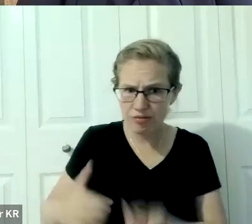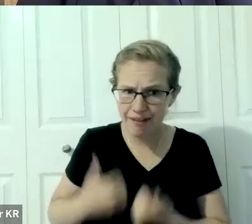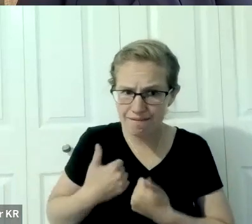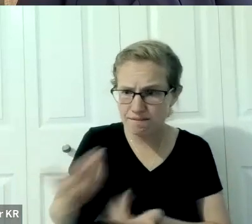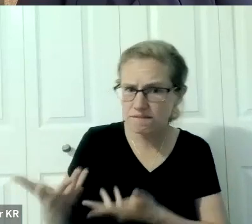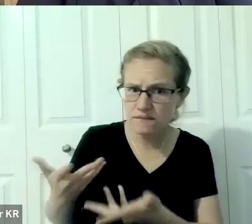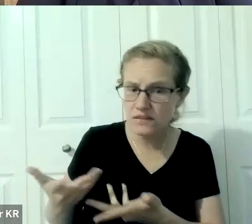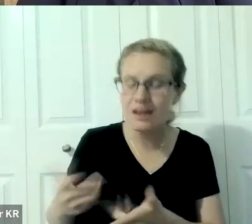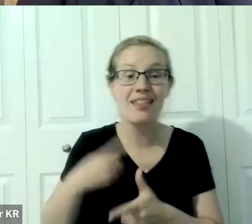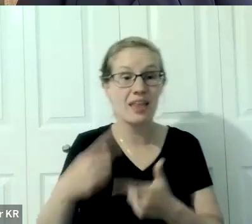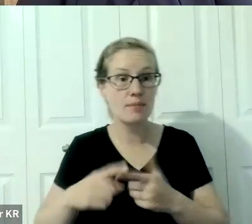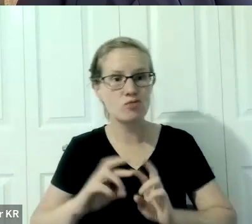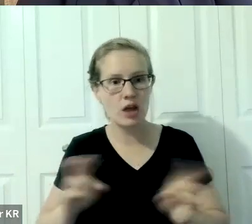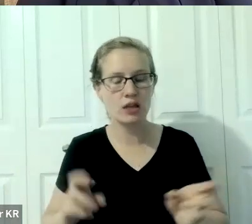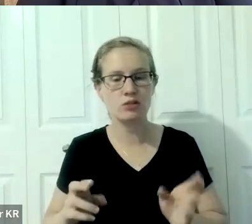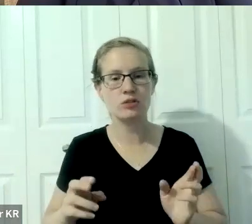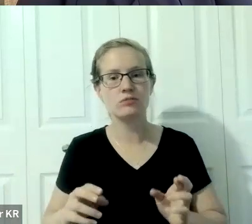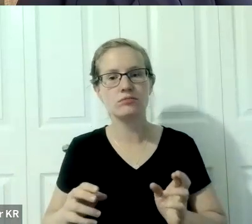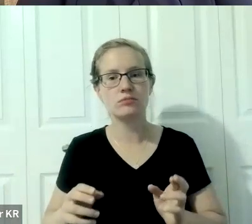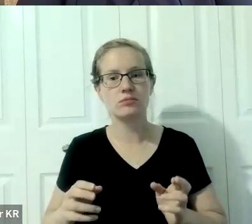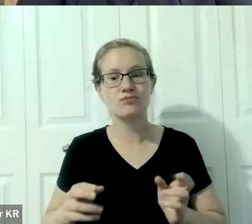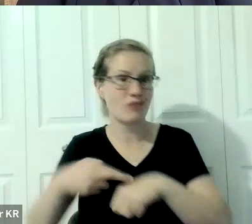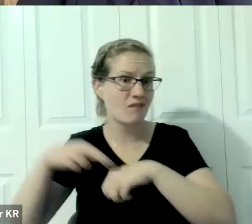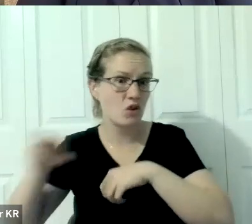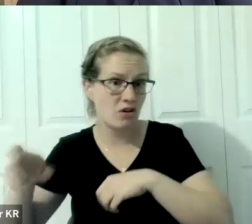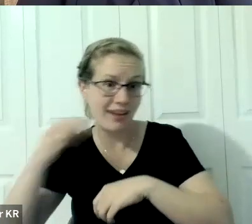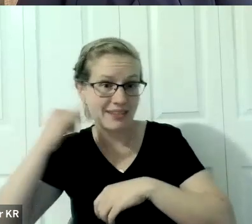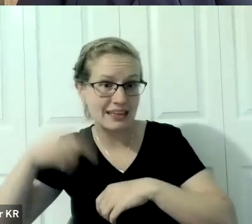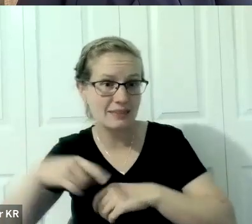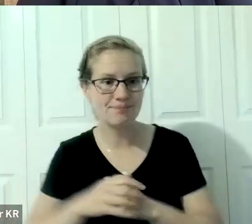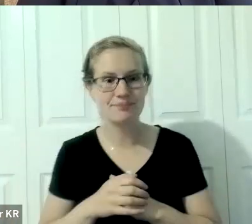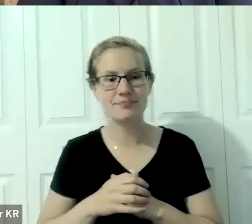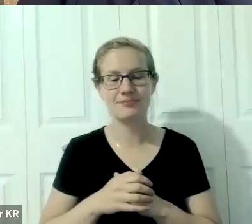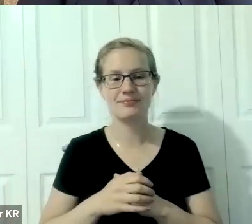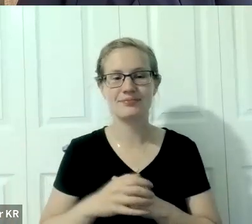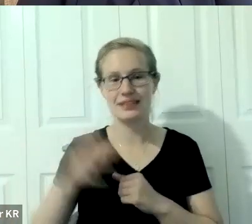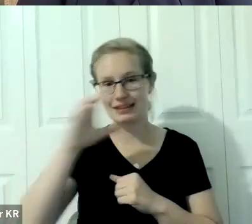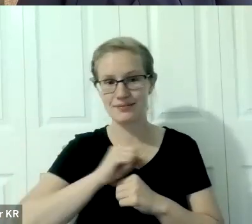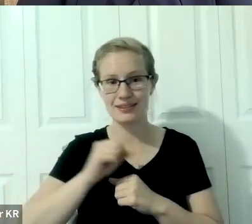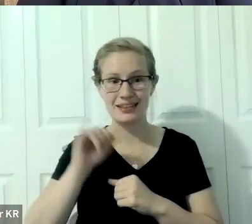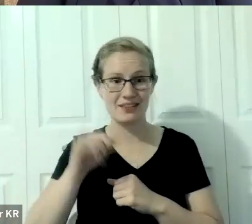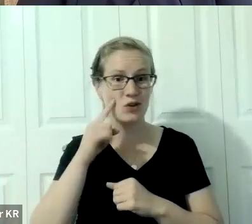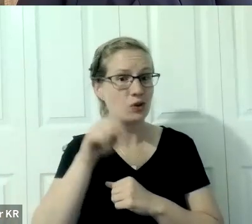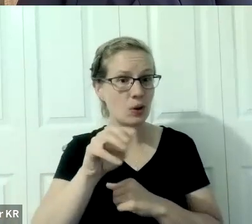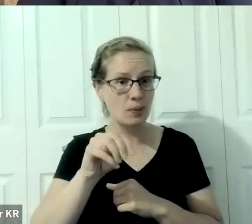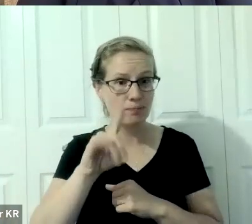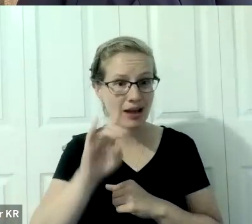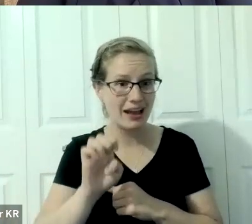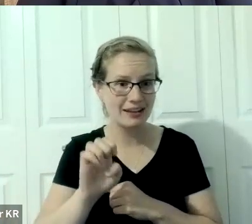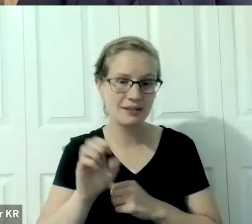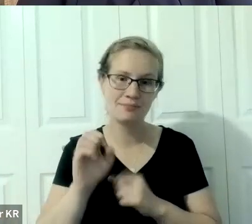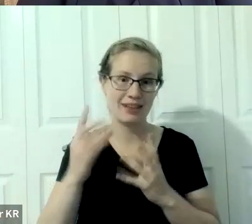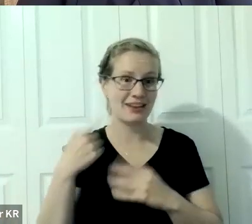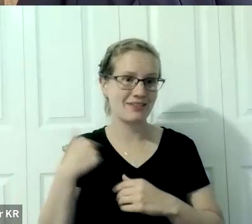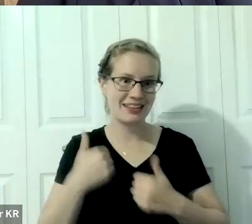And then be in a position to be able to make a referral. I'm guessing that's been a case in your life, Mike. Many of us